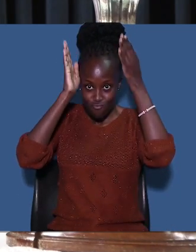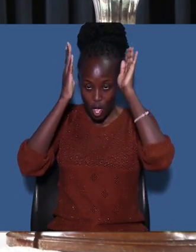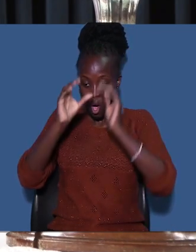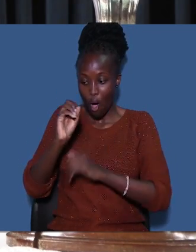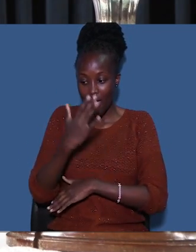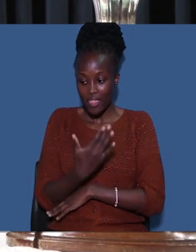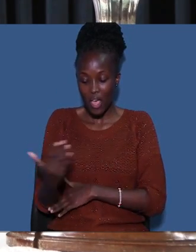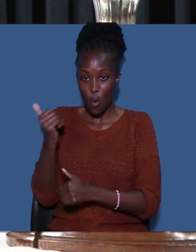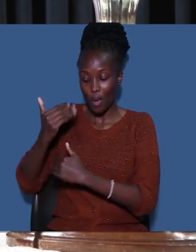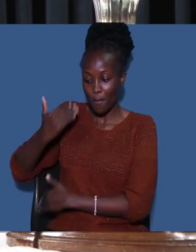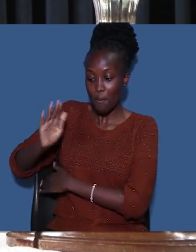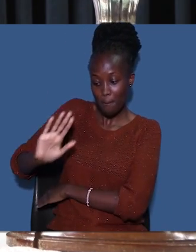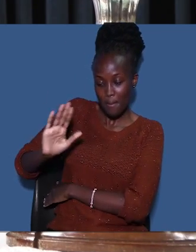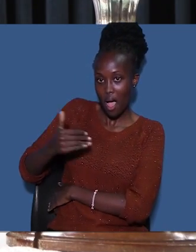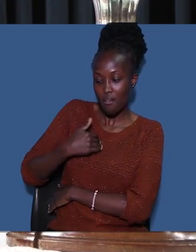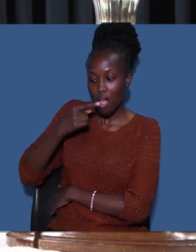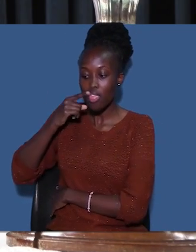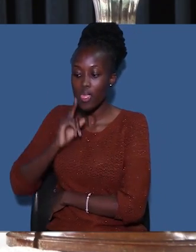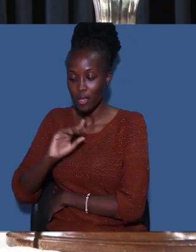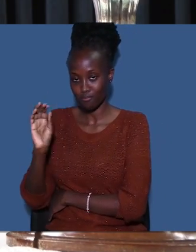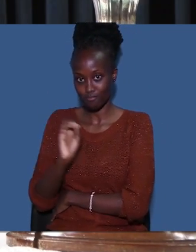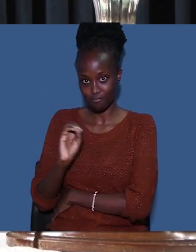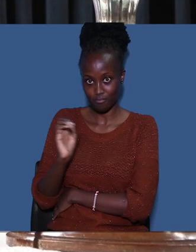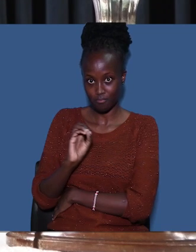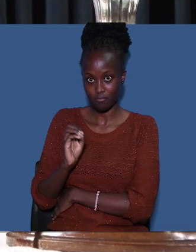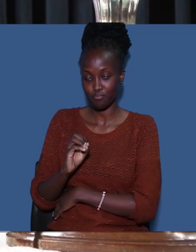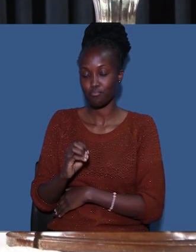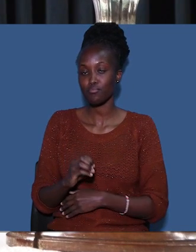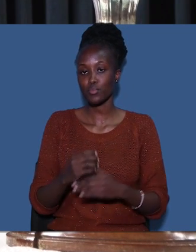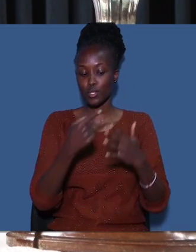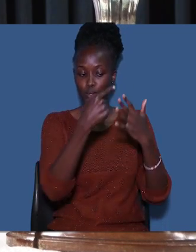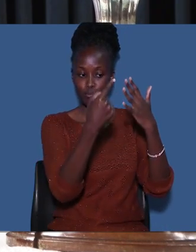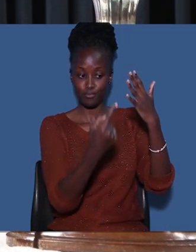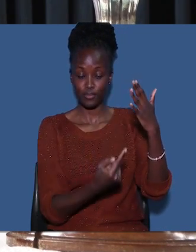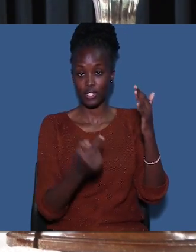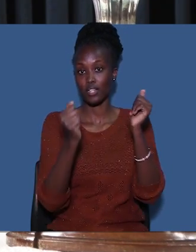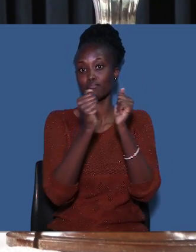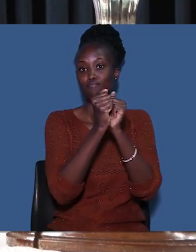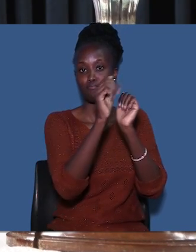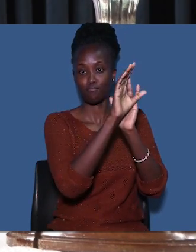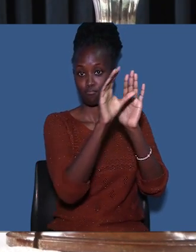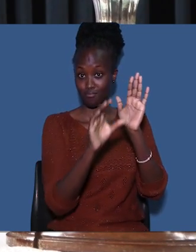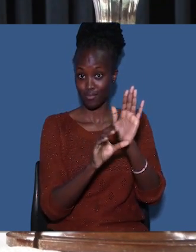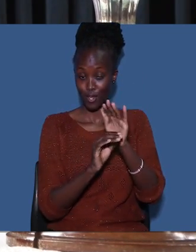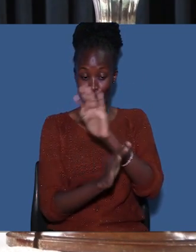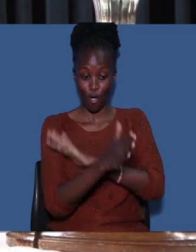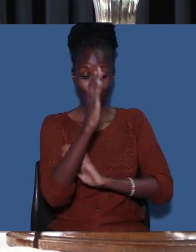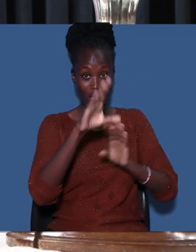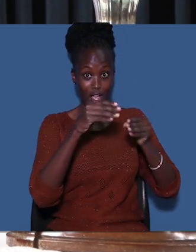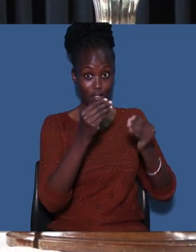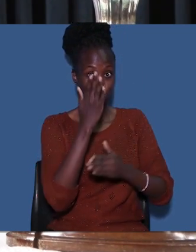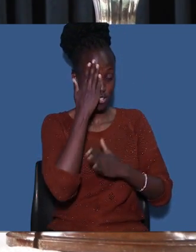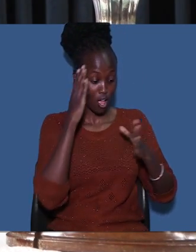anything that belongs to your neighbor." So these are the Ten Commandments that God gave to his people through